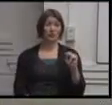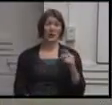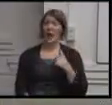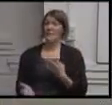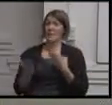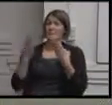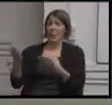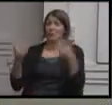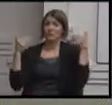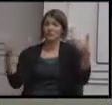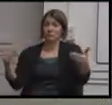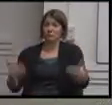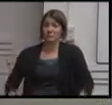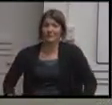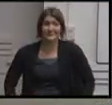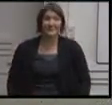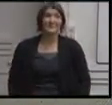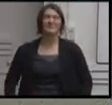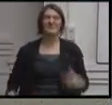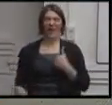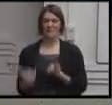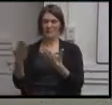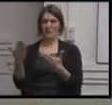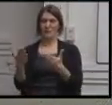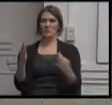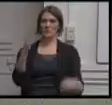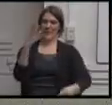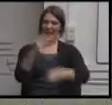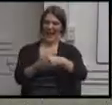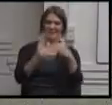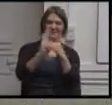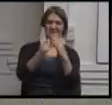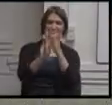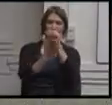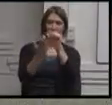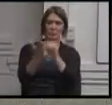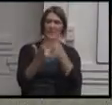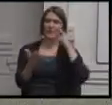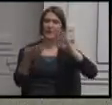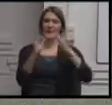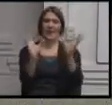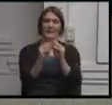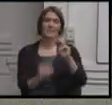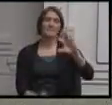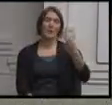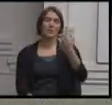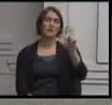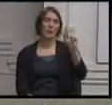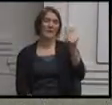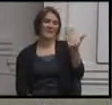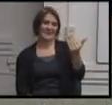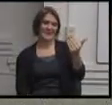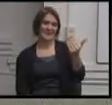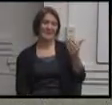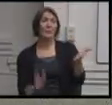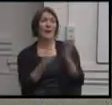motion quickly and get it up there. To add the following article to the representative town meeting warning for March 2015, to see if the town will raise and